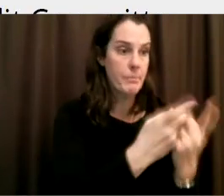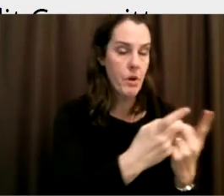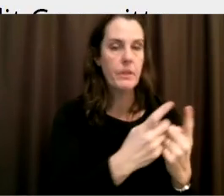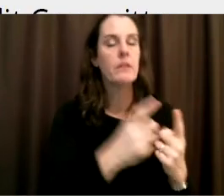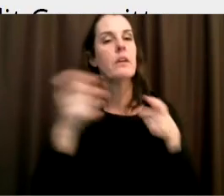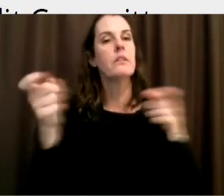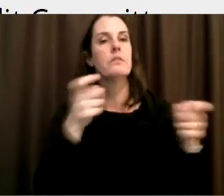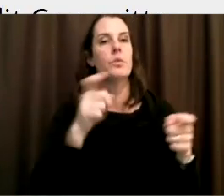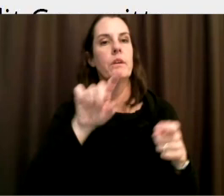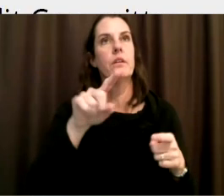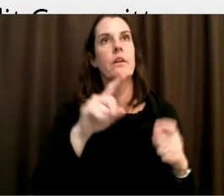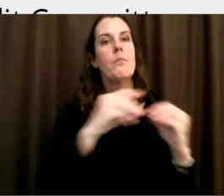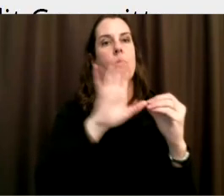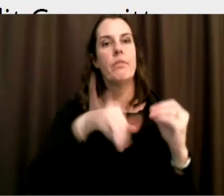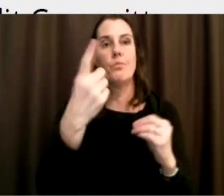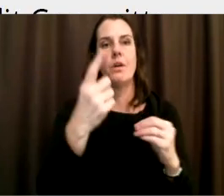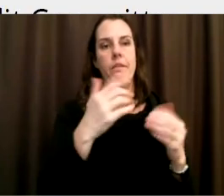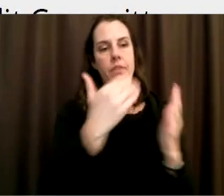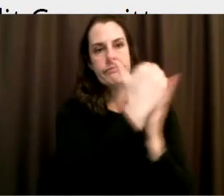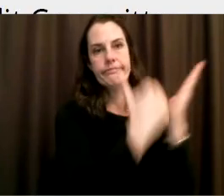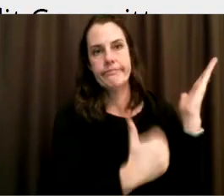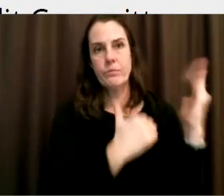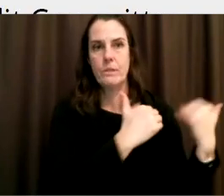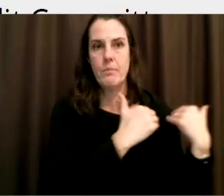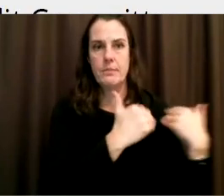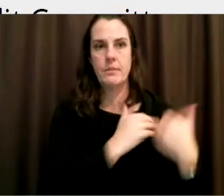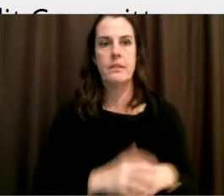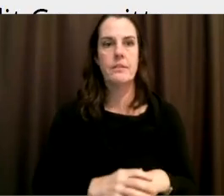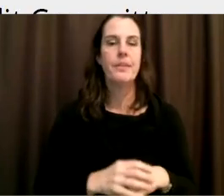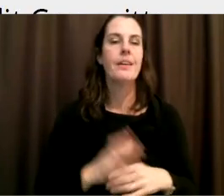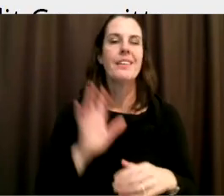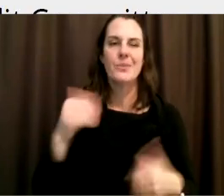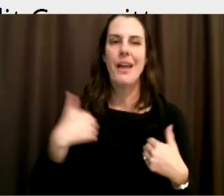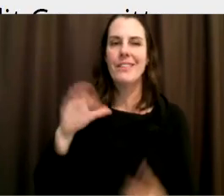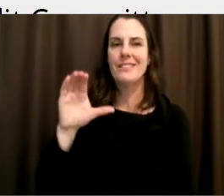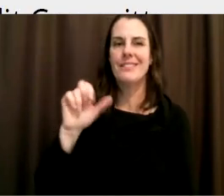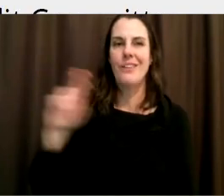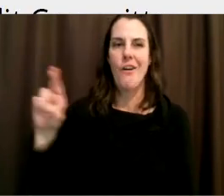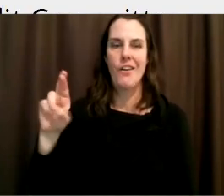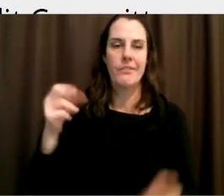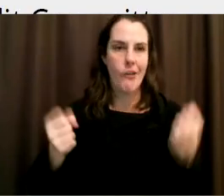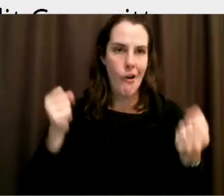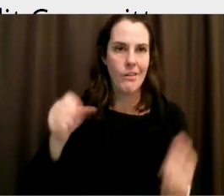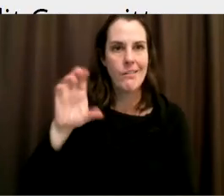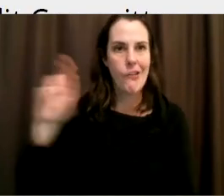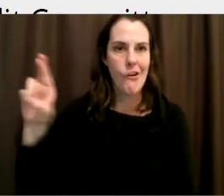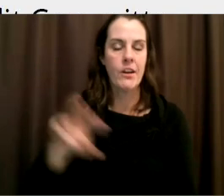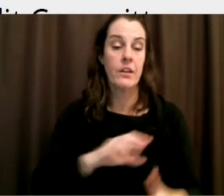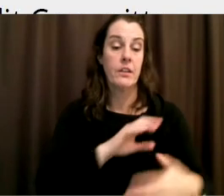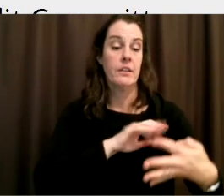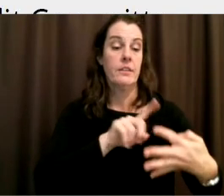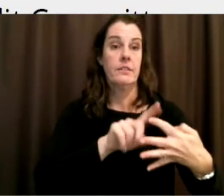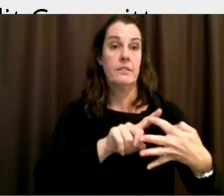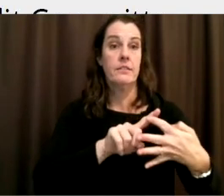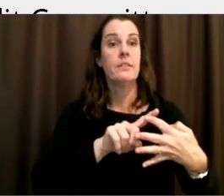than one of the following responsibilities. So we have this CAR acronym. So the C stands for custody